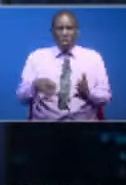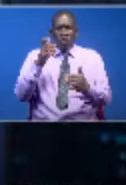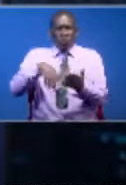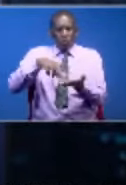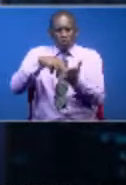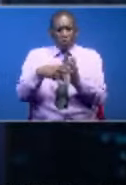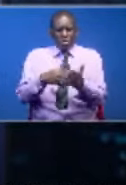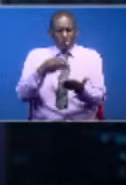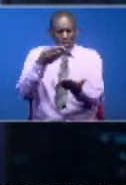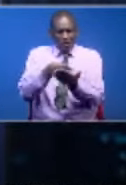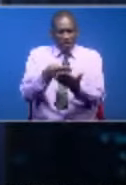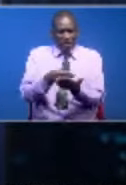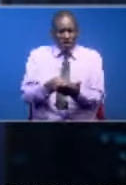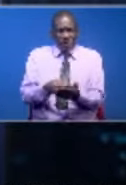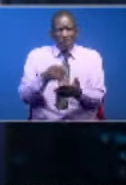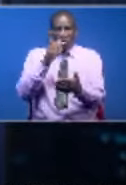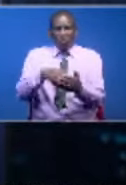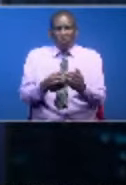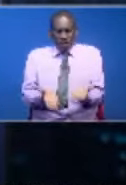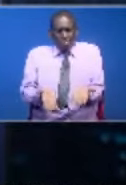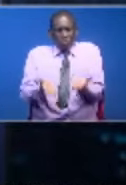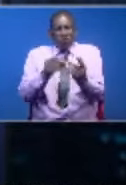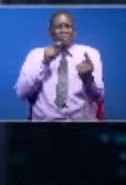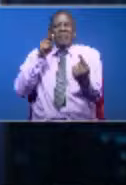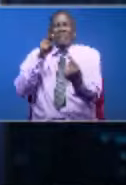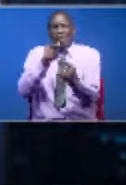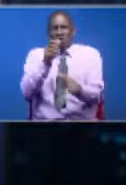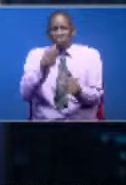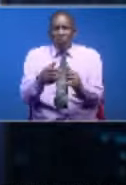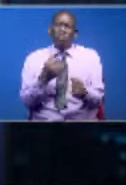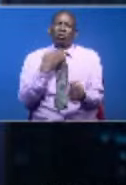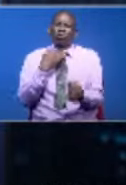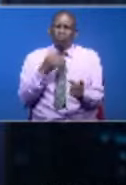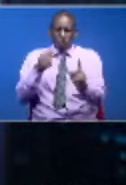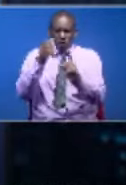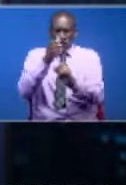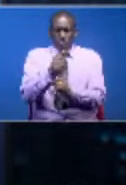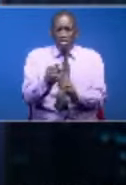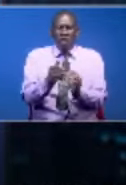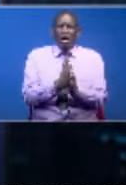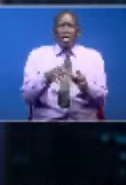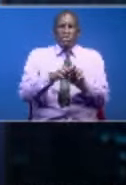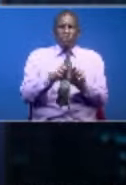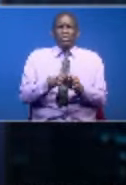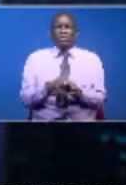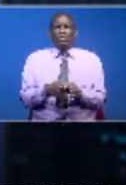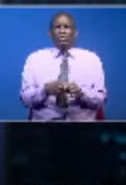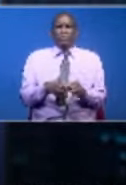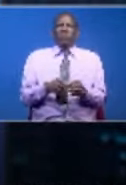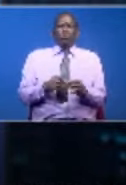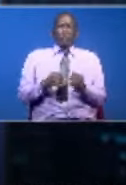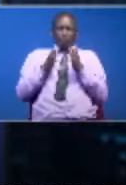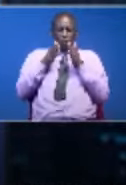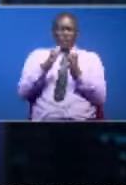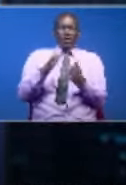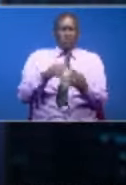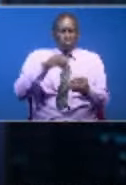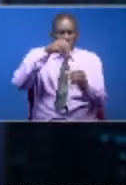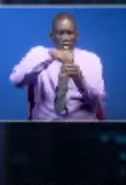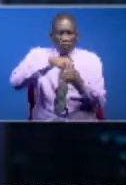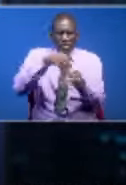will be financed, what are the improvement targets that we are seeking to meet, and there's annual reporting towards that to investors and